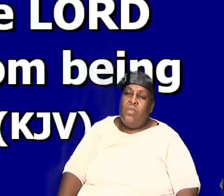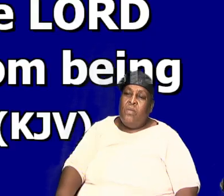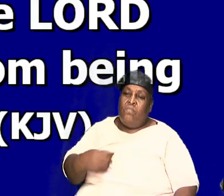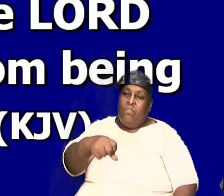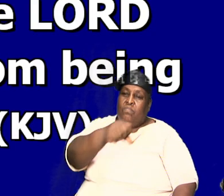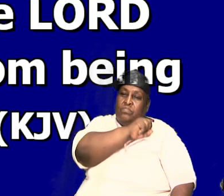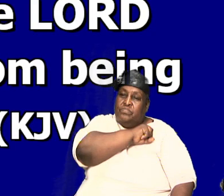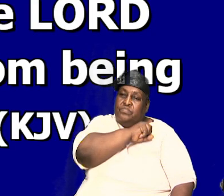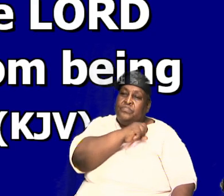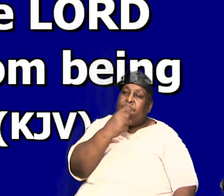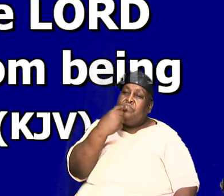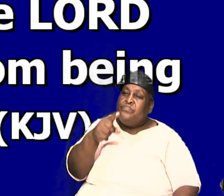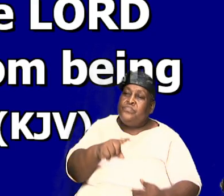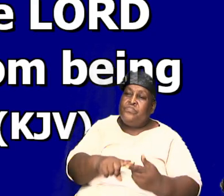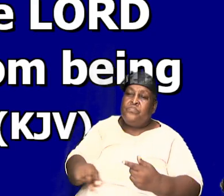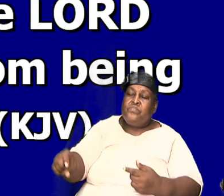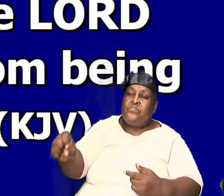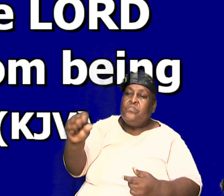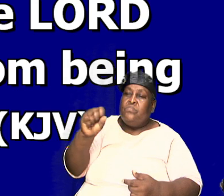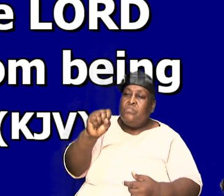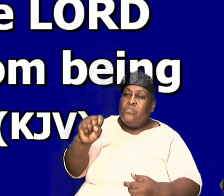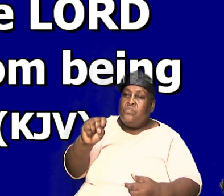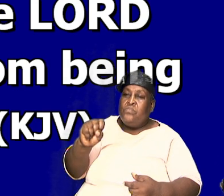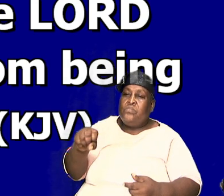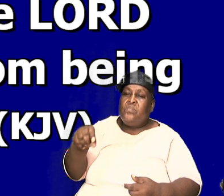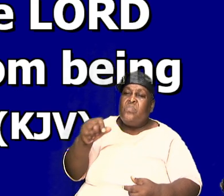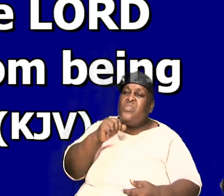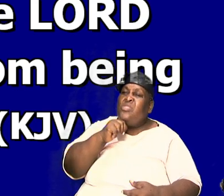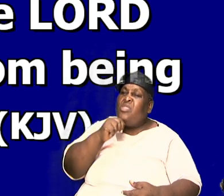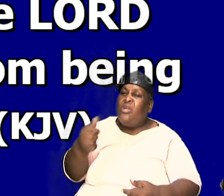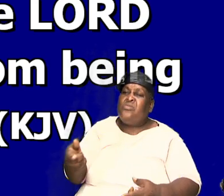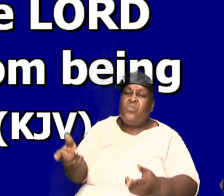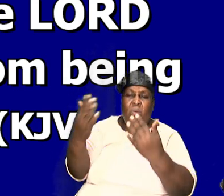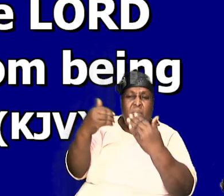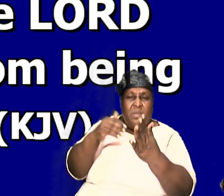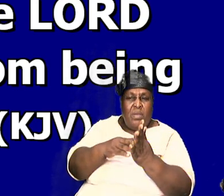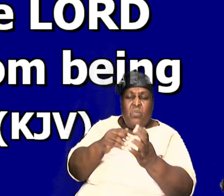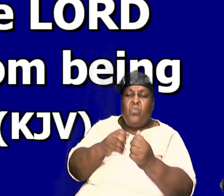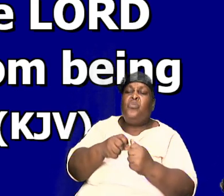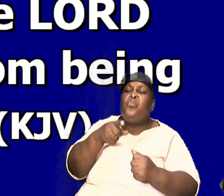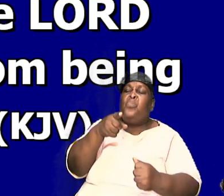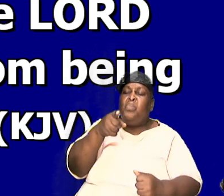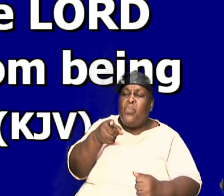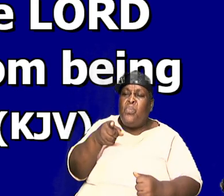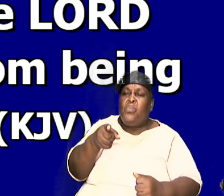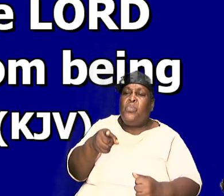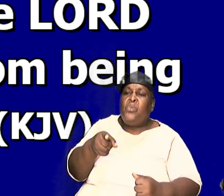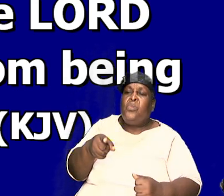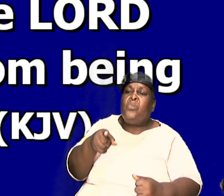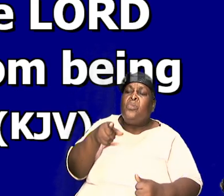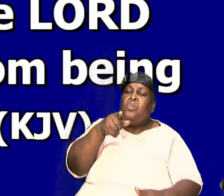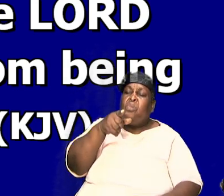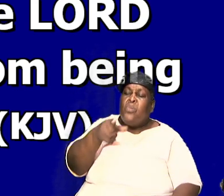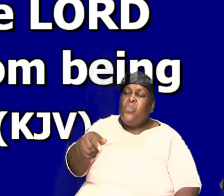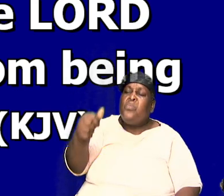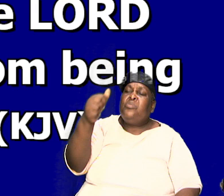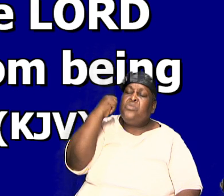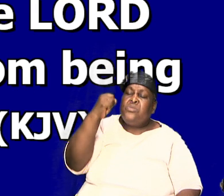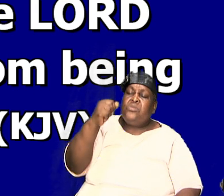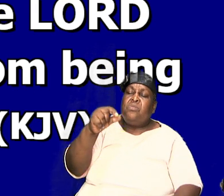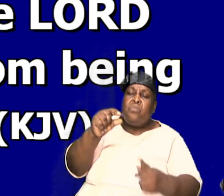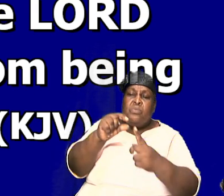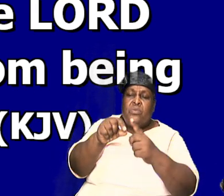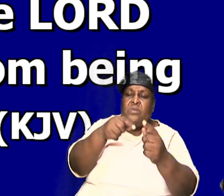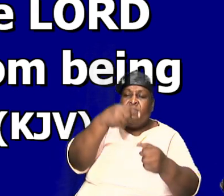And Samuel said unto Saul, I will not return with thee, for thou hast rejected the word of the